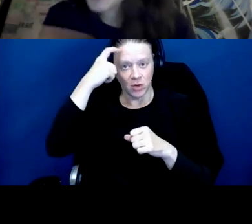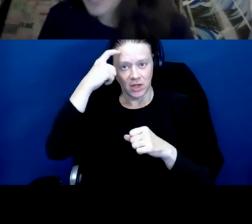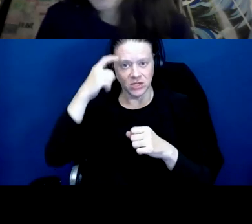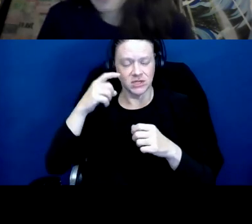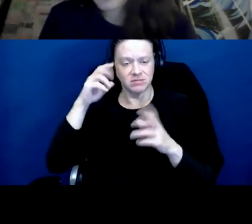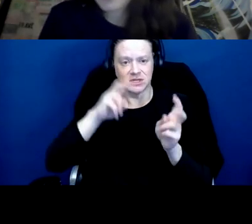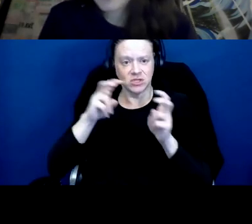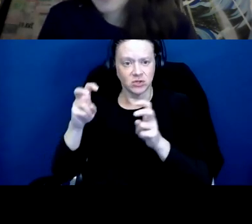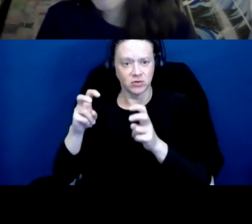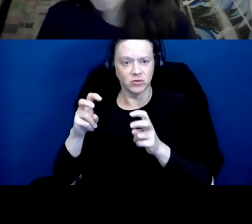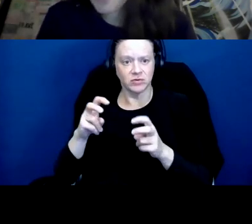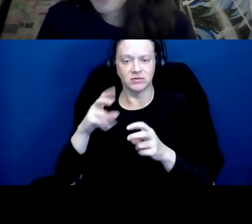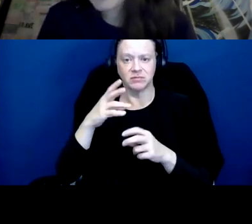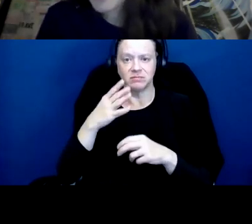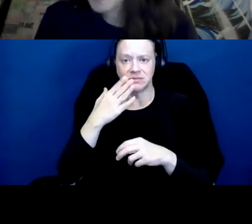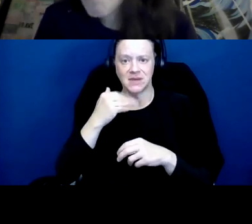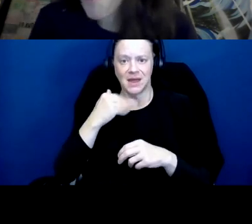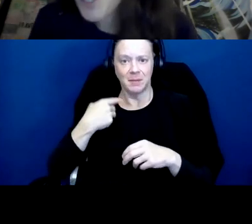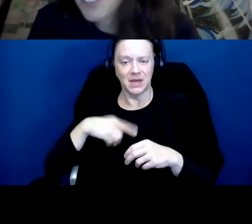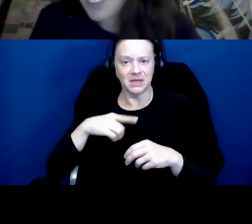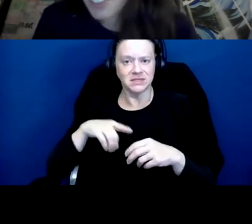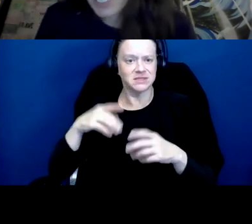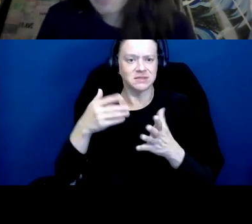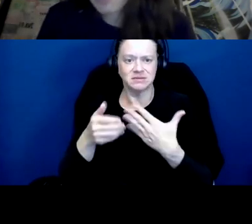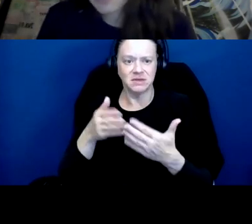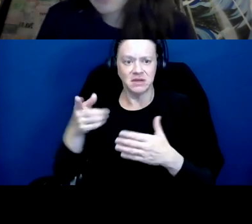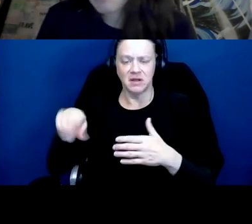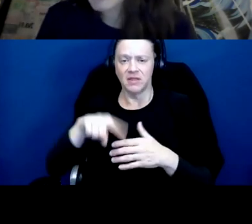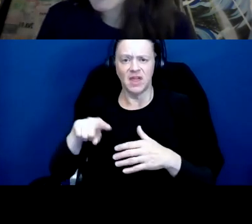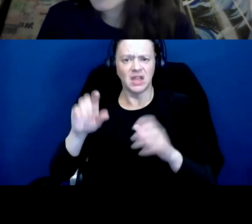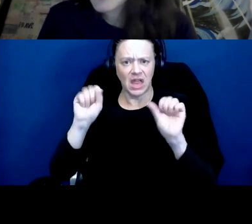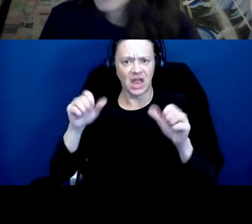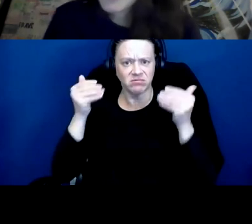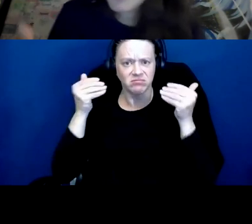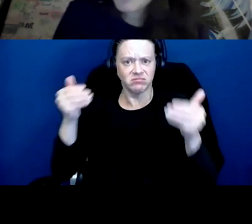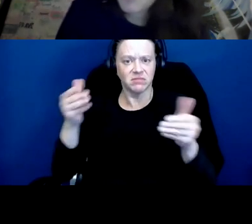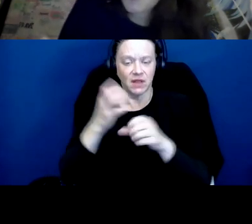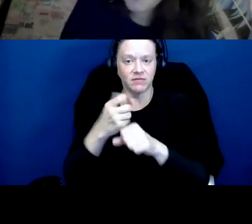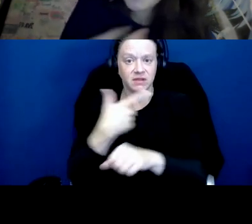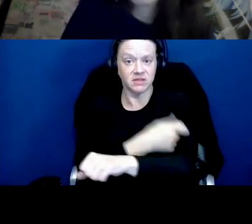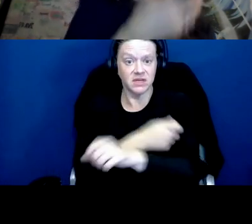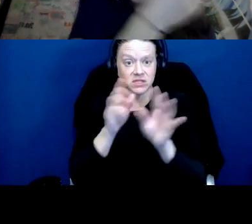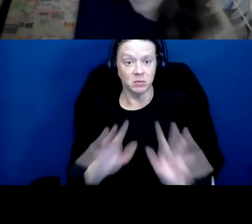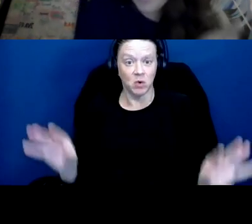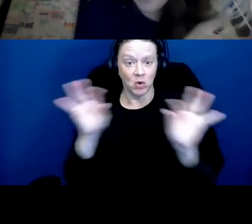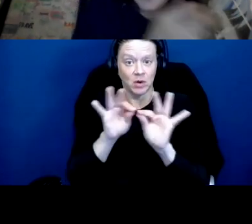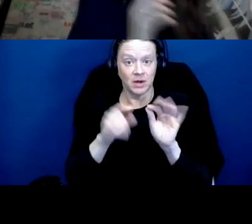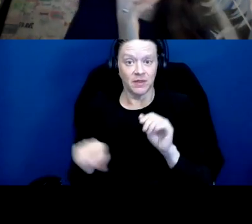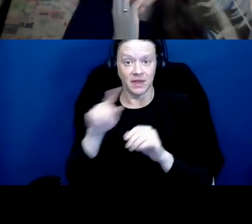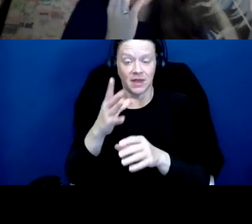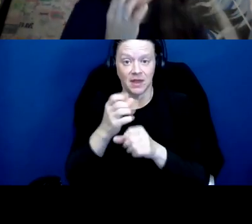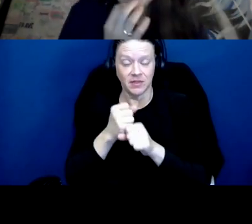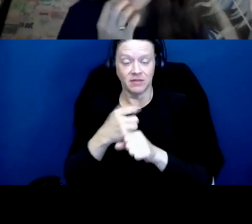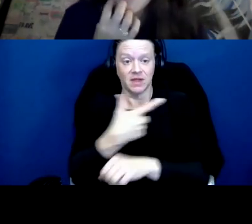okay to get the vaccine. In fact, important to get the vaccine, because even though